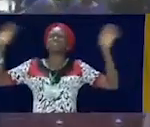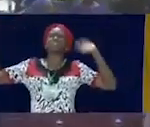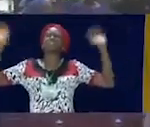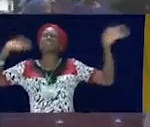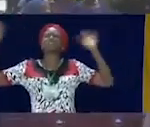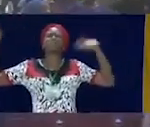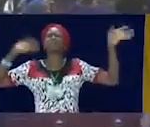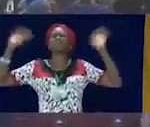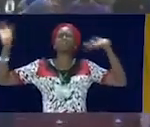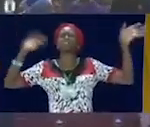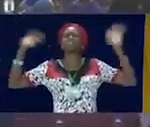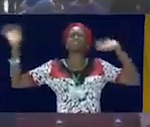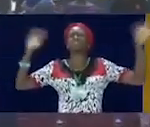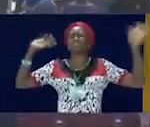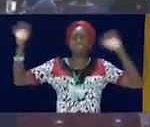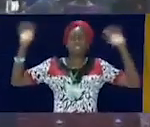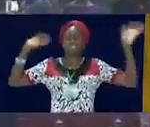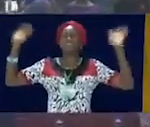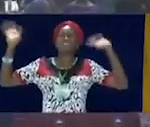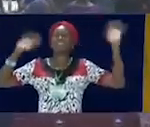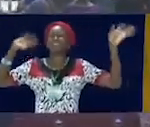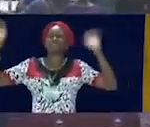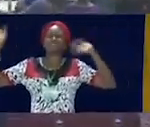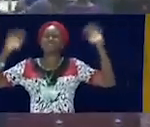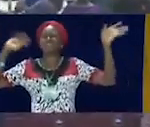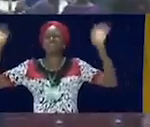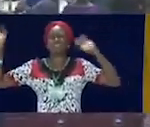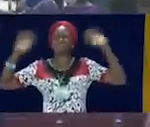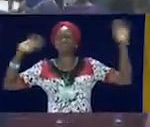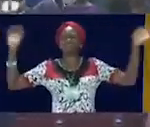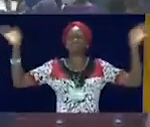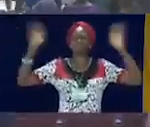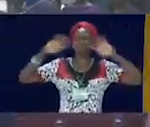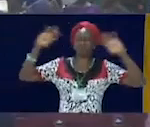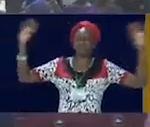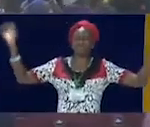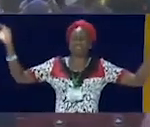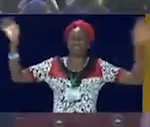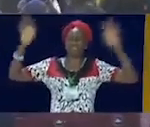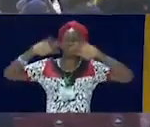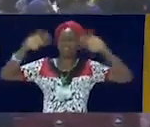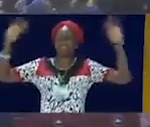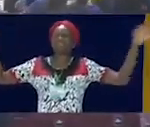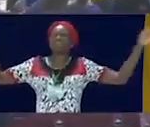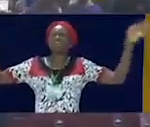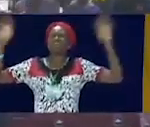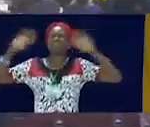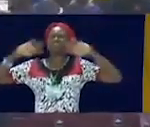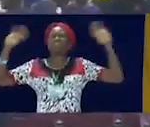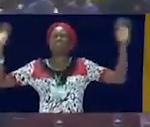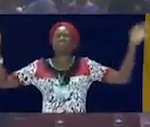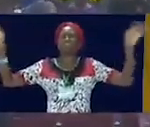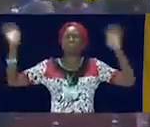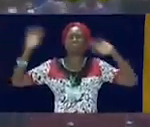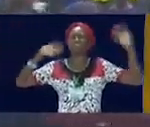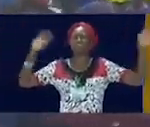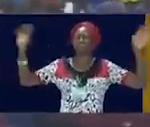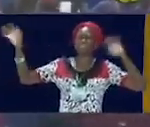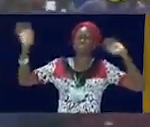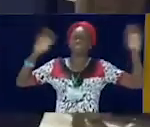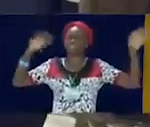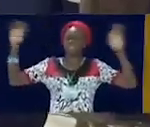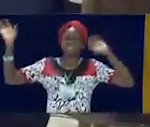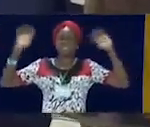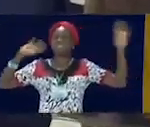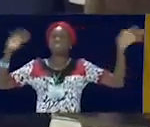mokutunde. Hekeke romokurundere mokushikire mokutunda. Iro mokorondere